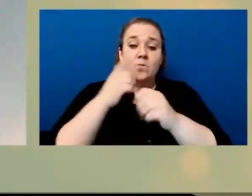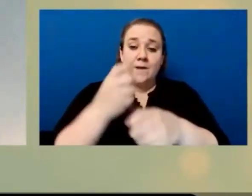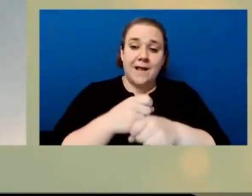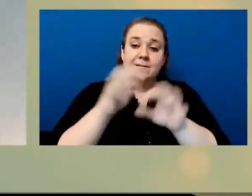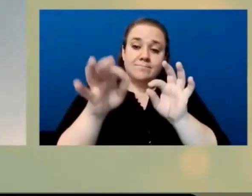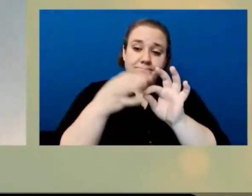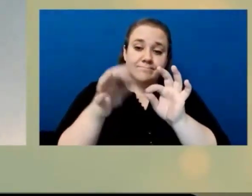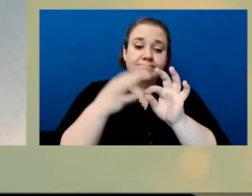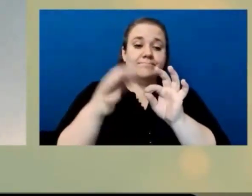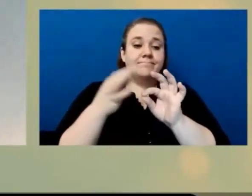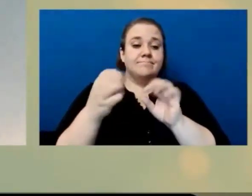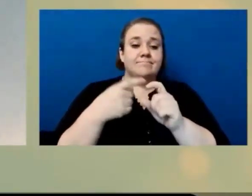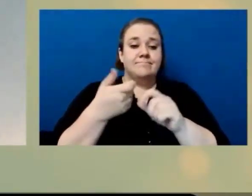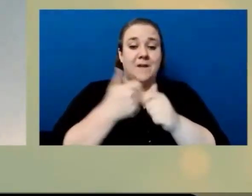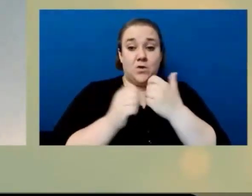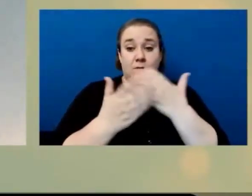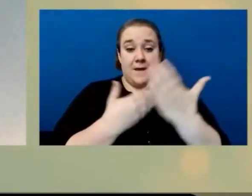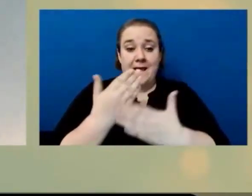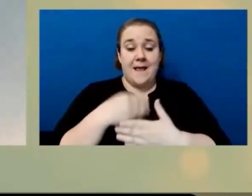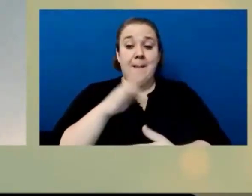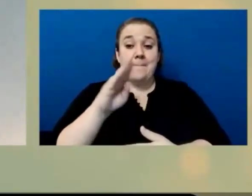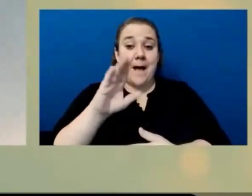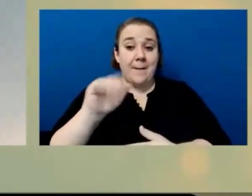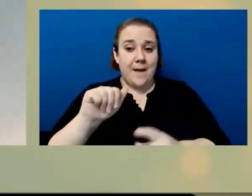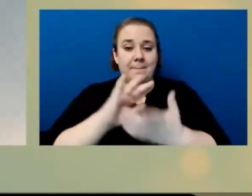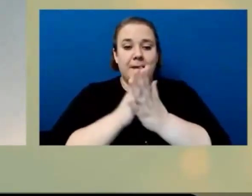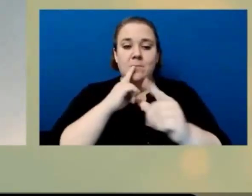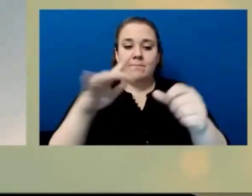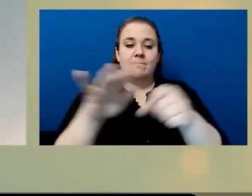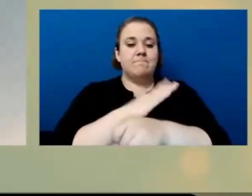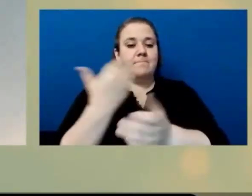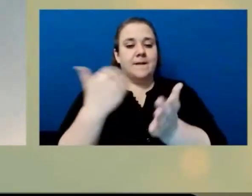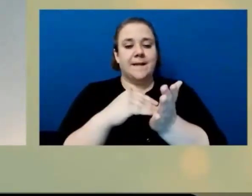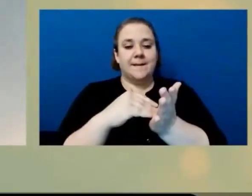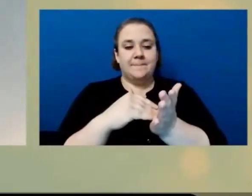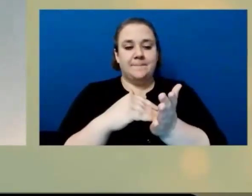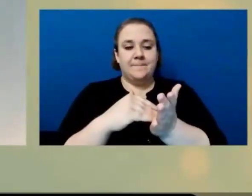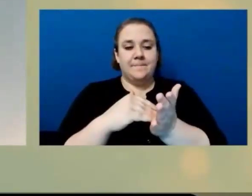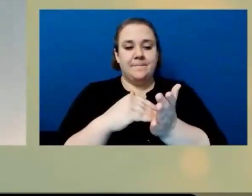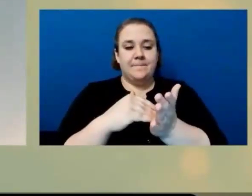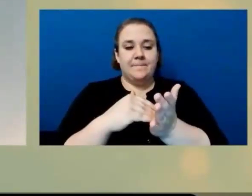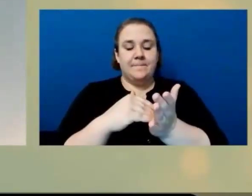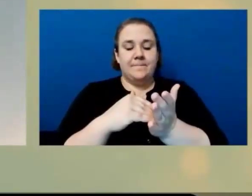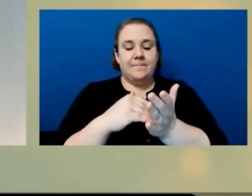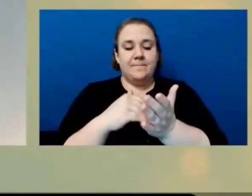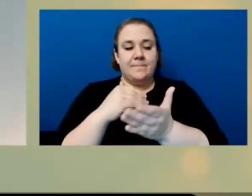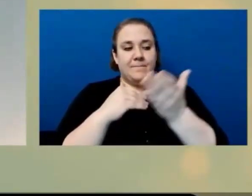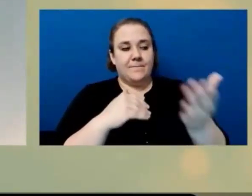I can fix nothing, but Iva taught me, every baby is